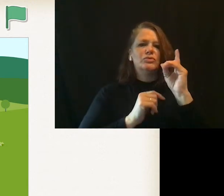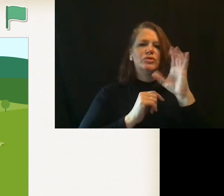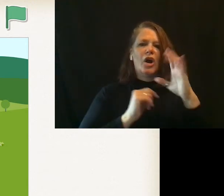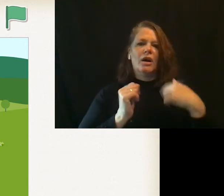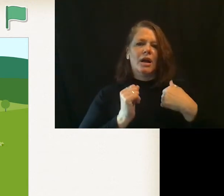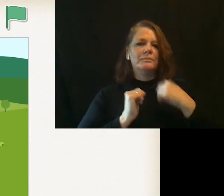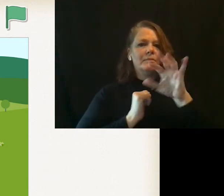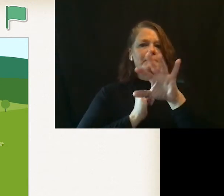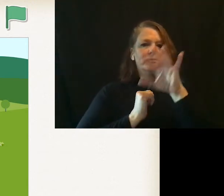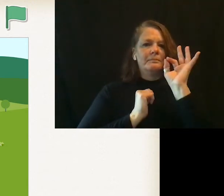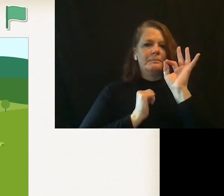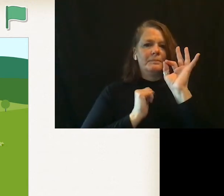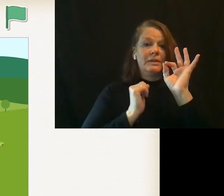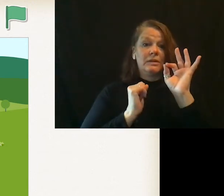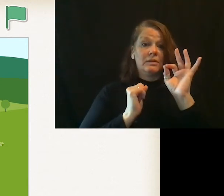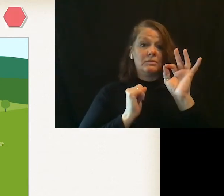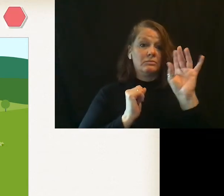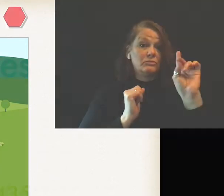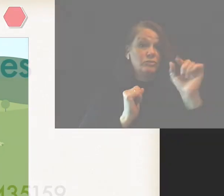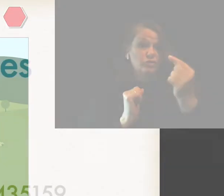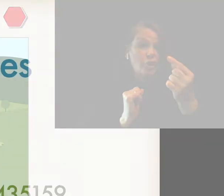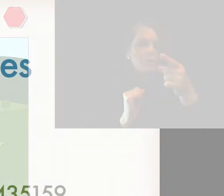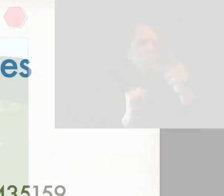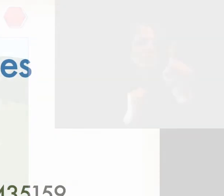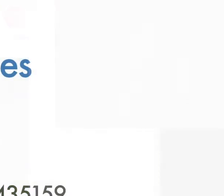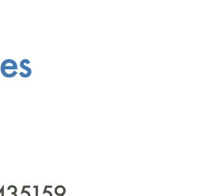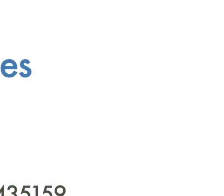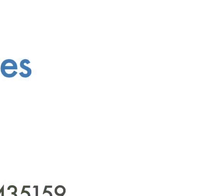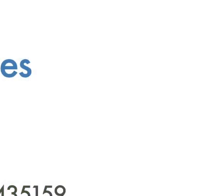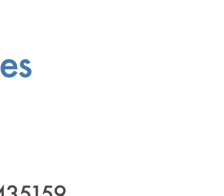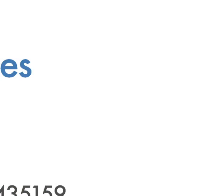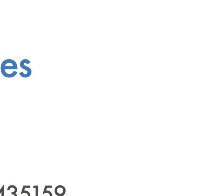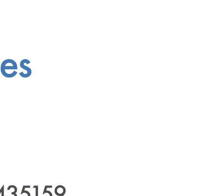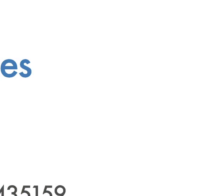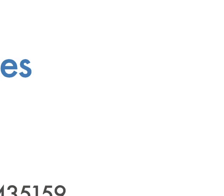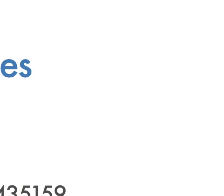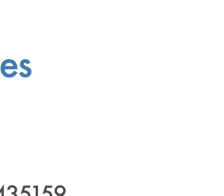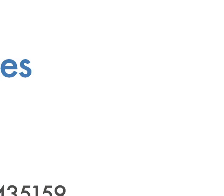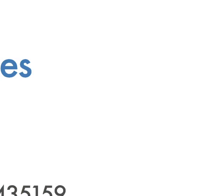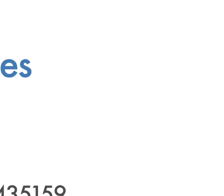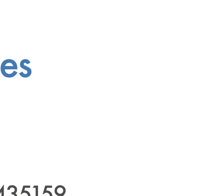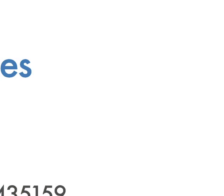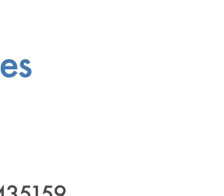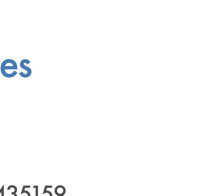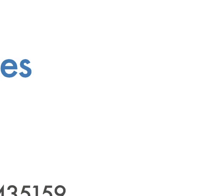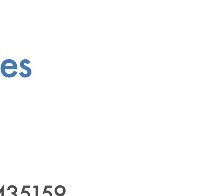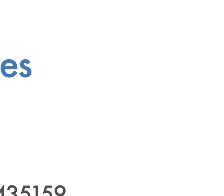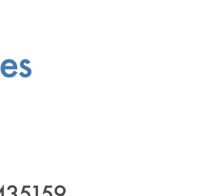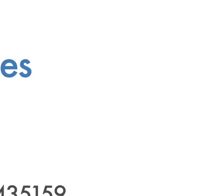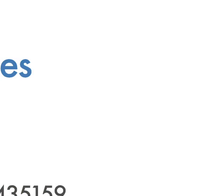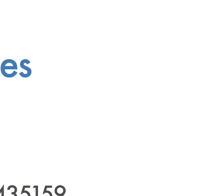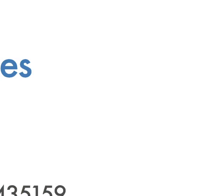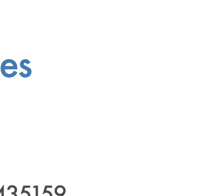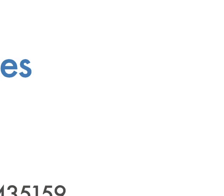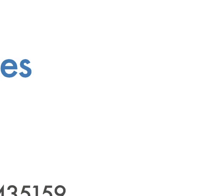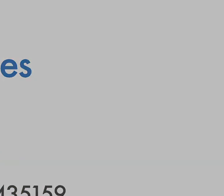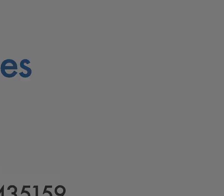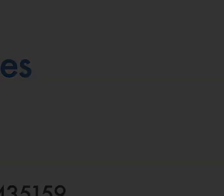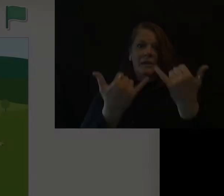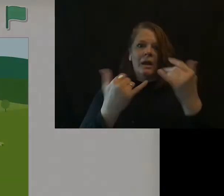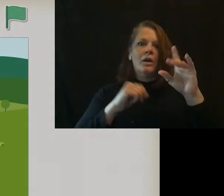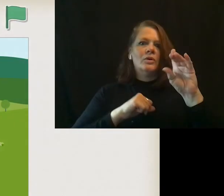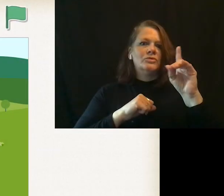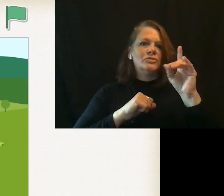and have him move up. Let's try having him move up 3. Part of this does involve a little bit of guessing to see how that